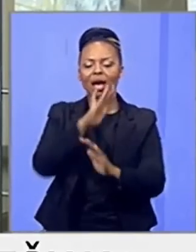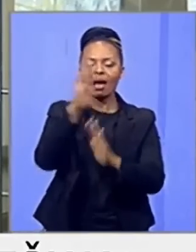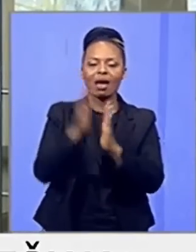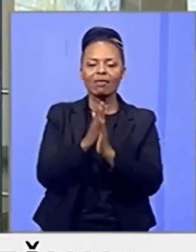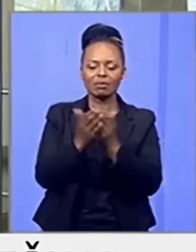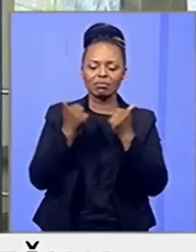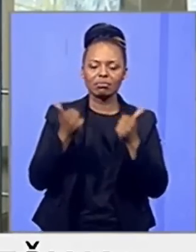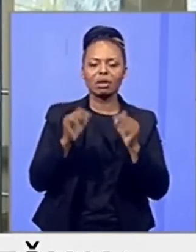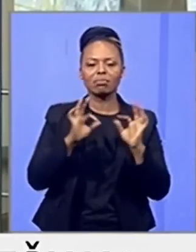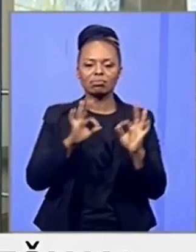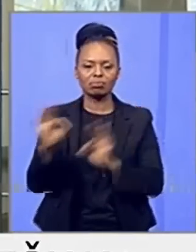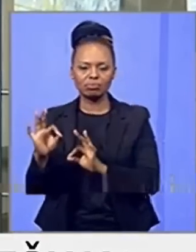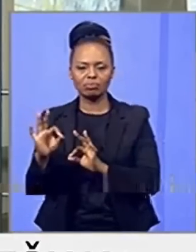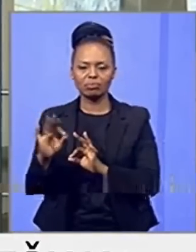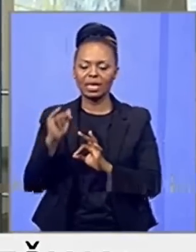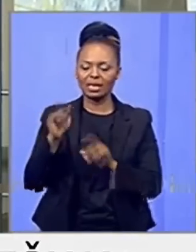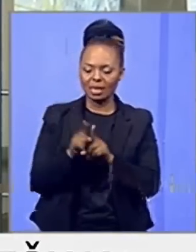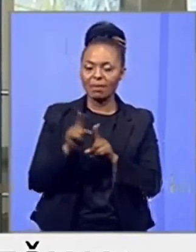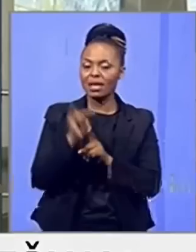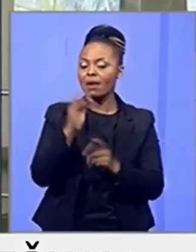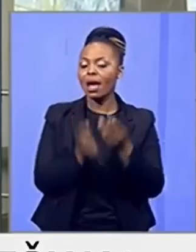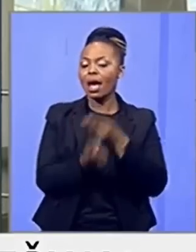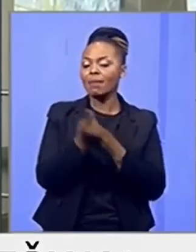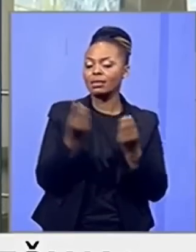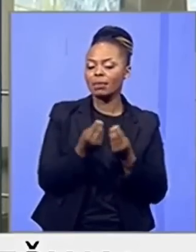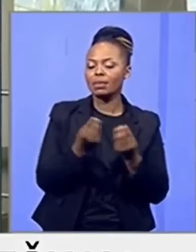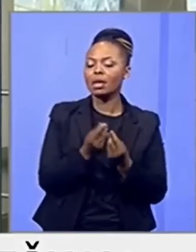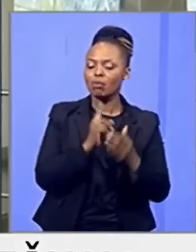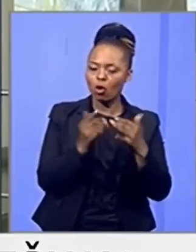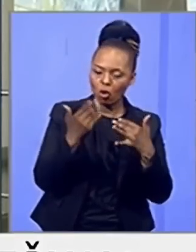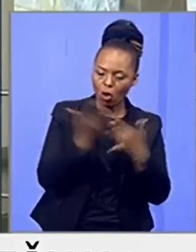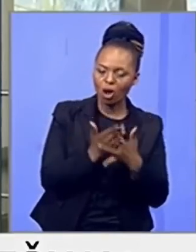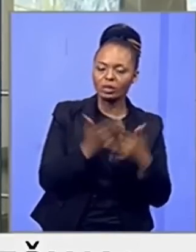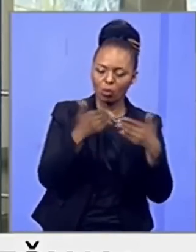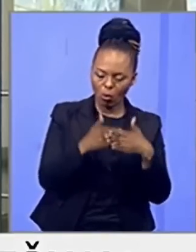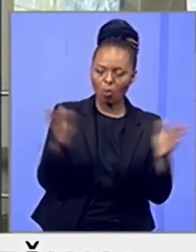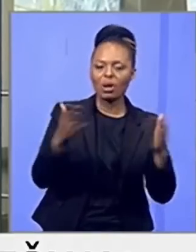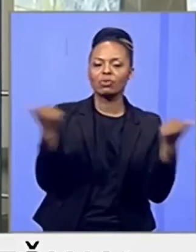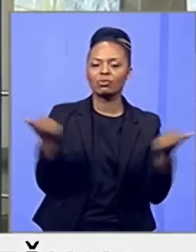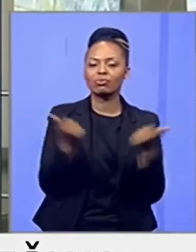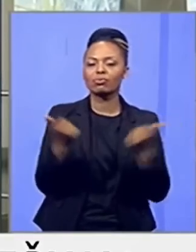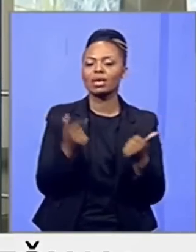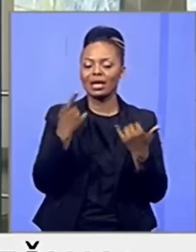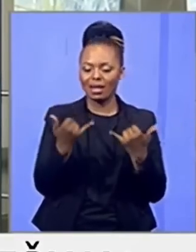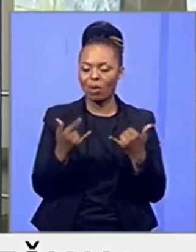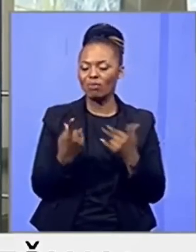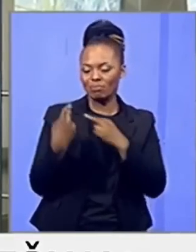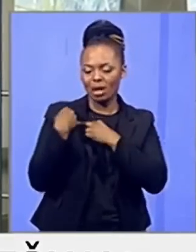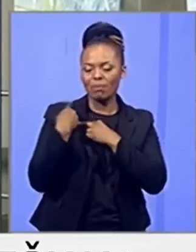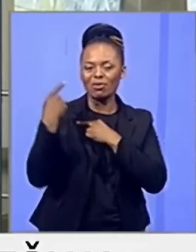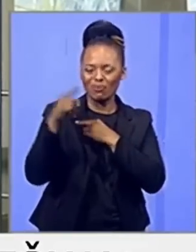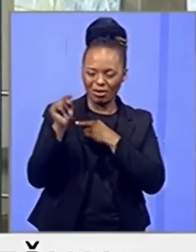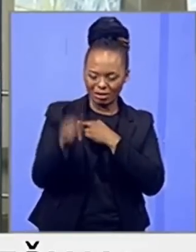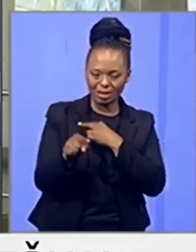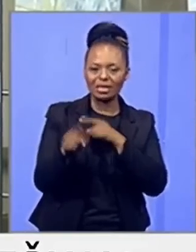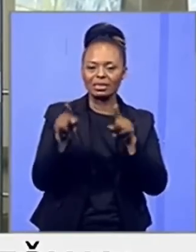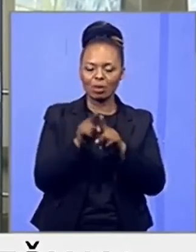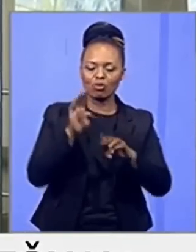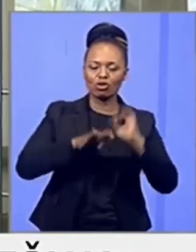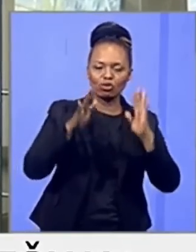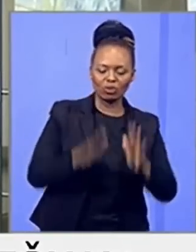being processed through the court system. We have courts dedicated for this, and we do have prosecutors